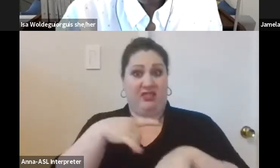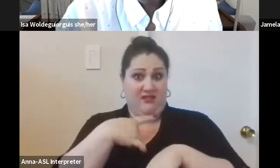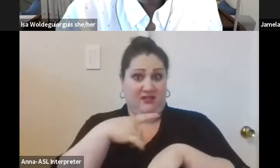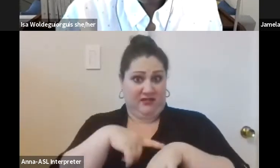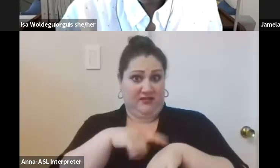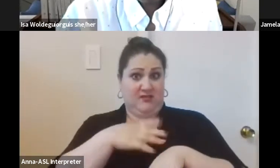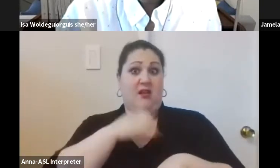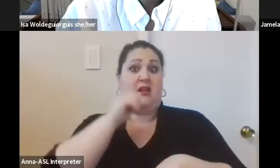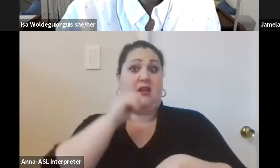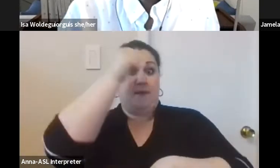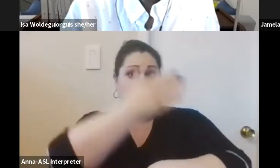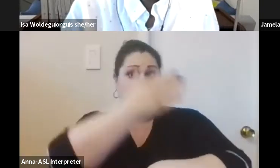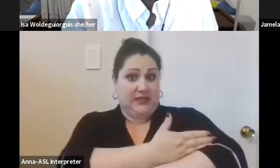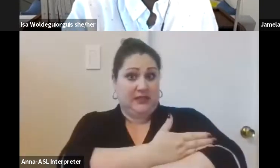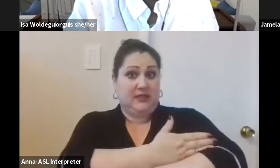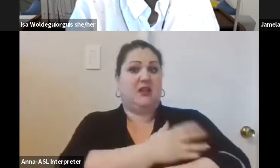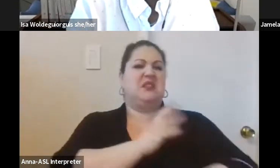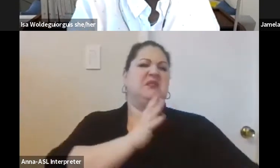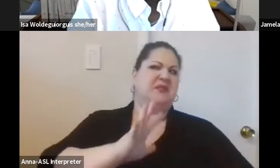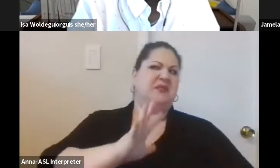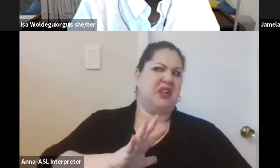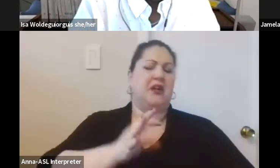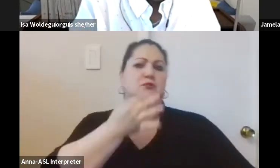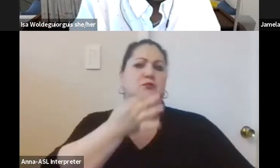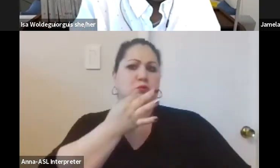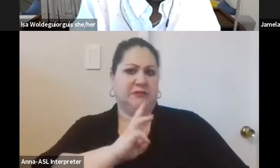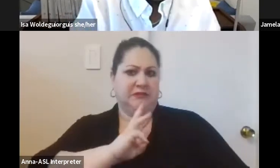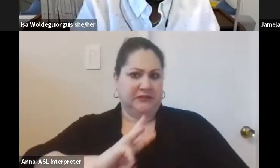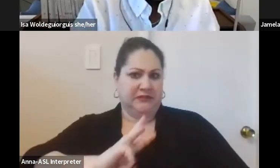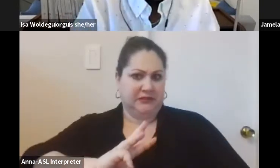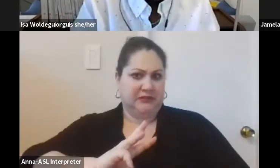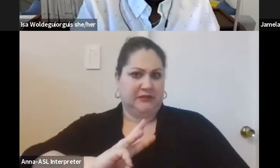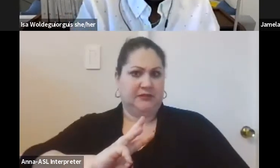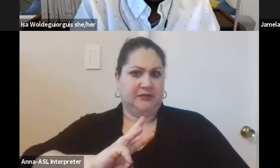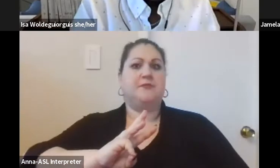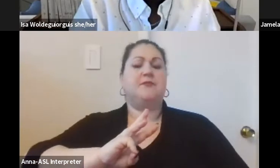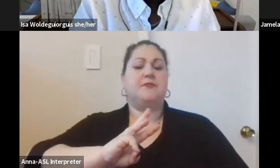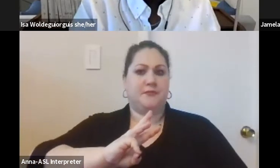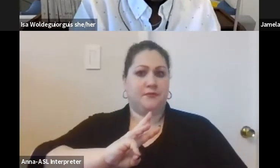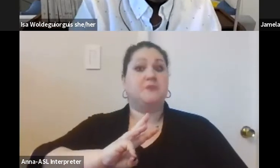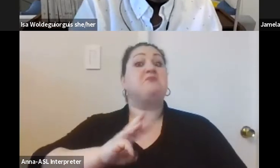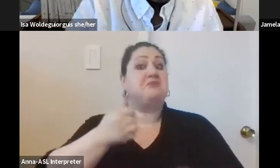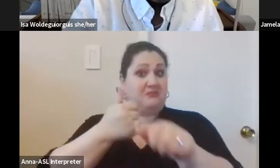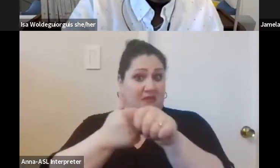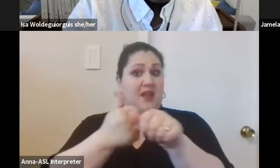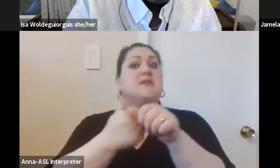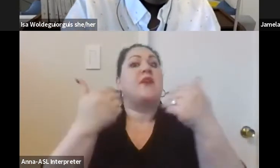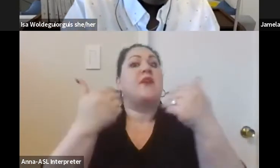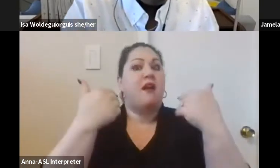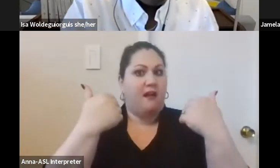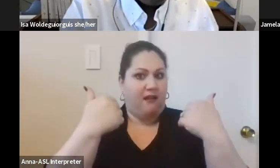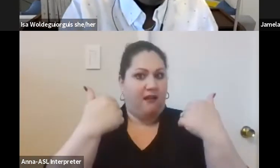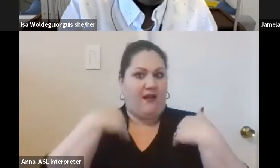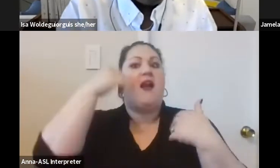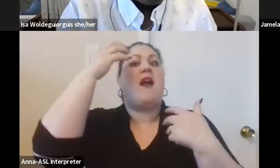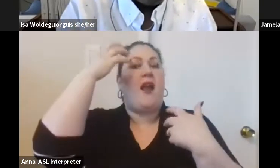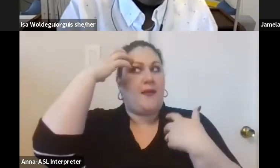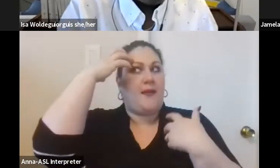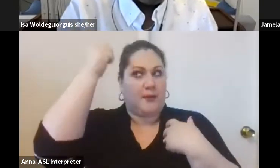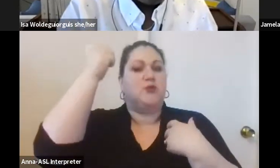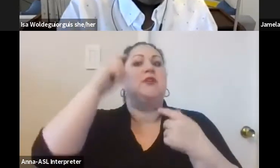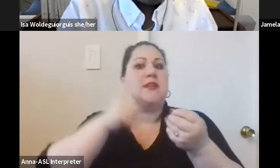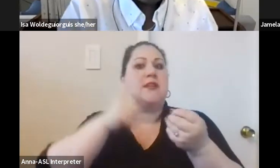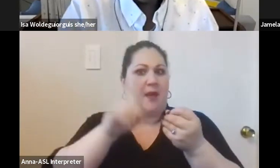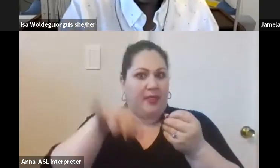because this happened in January, he has recollection of those flashing lights and police